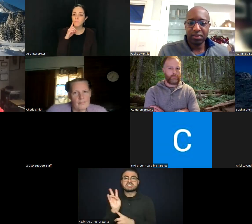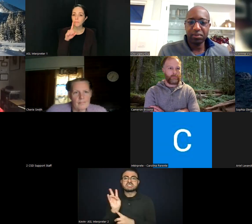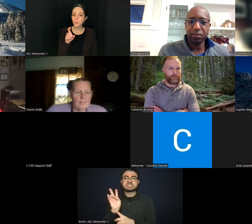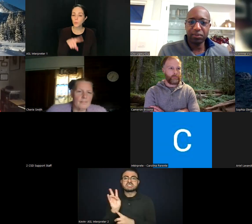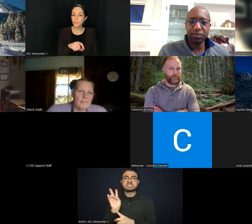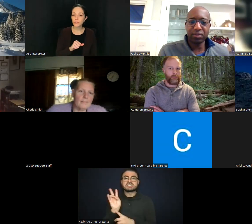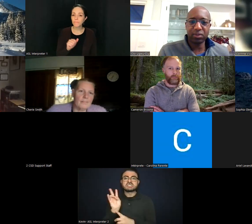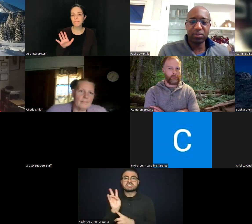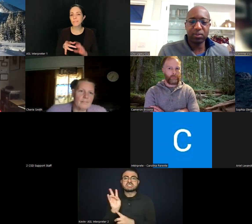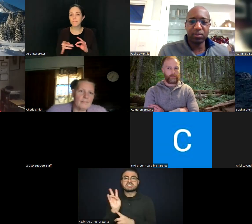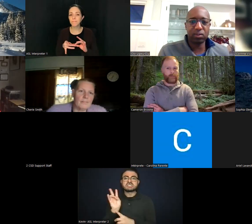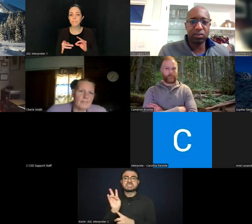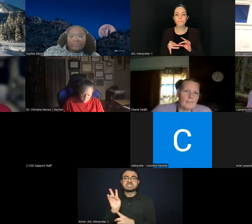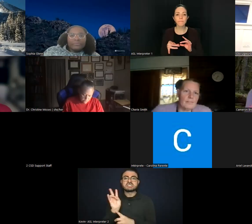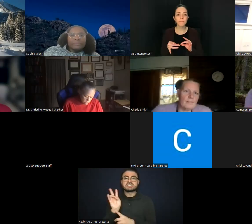or statement?